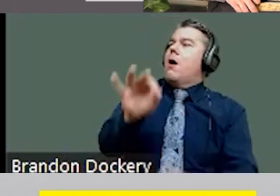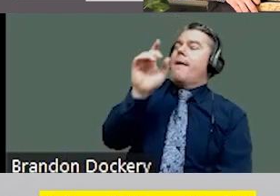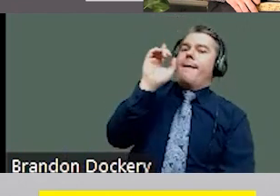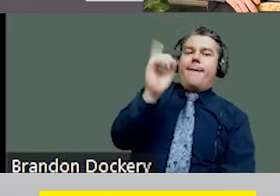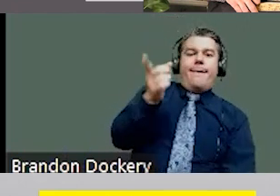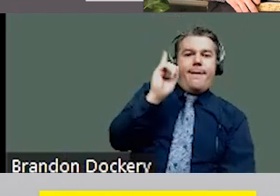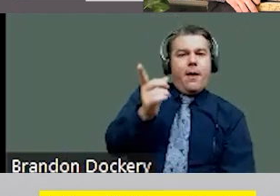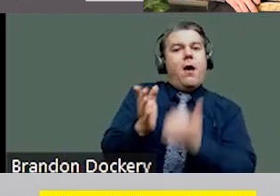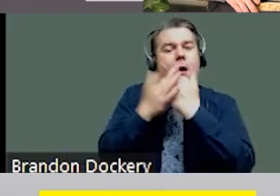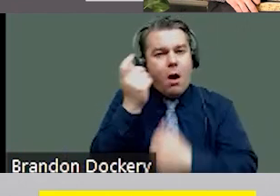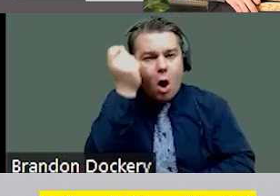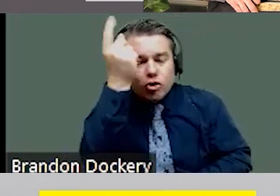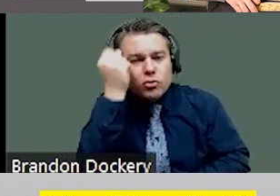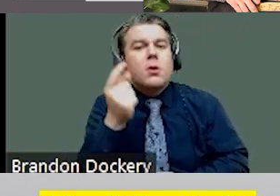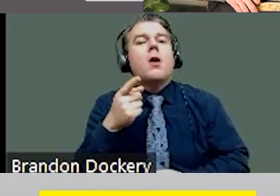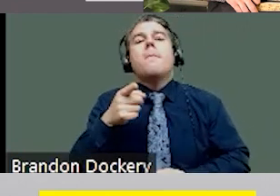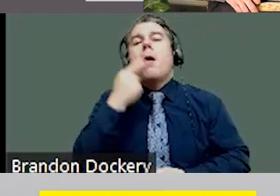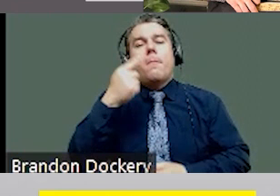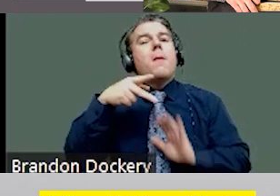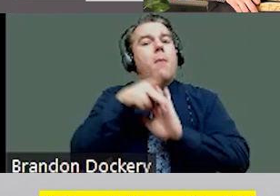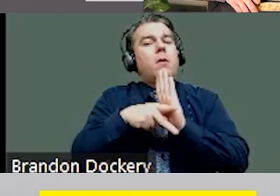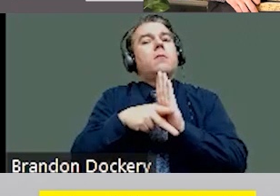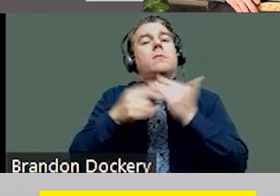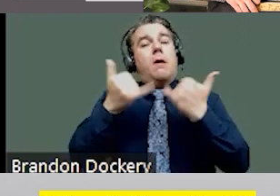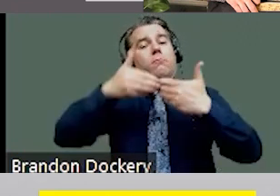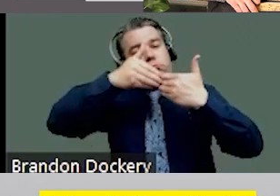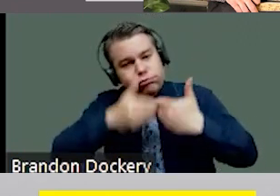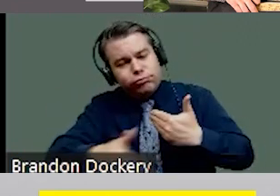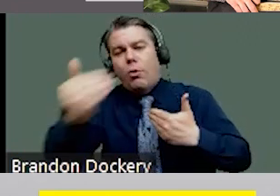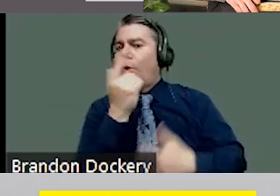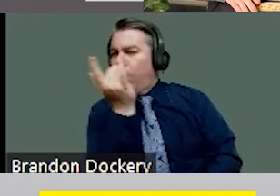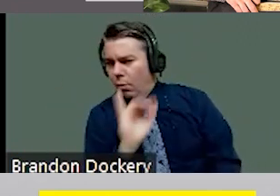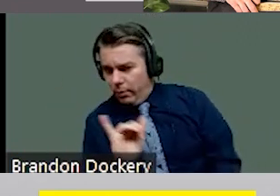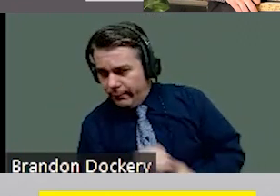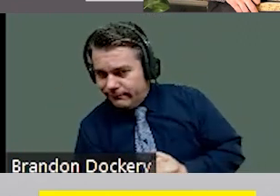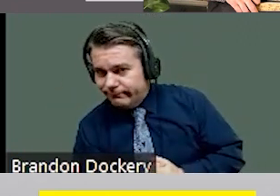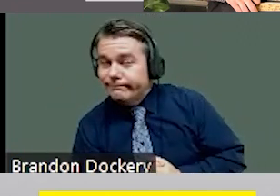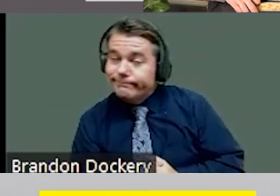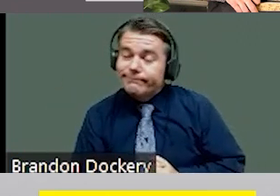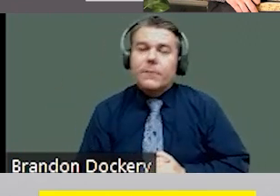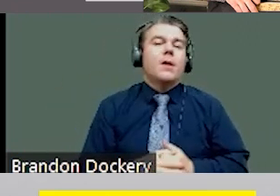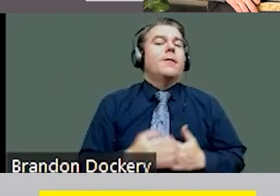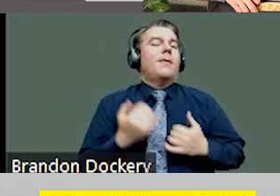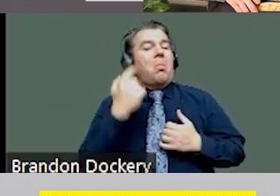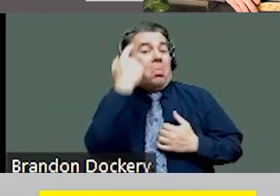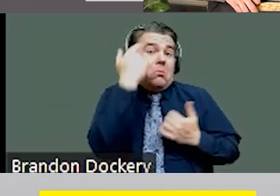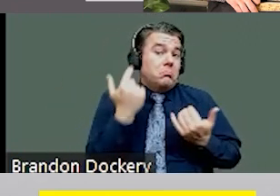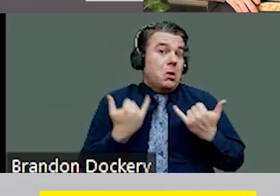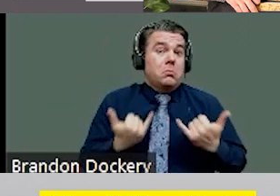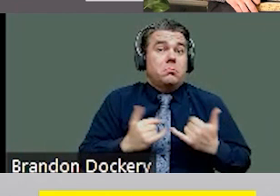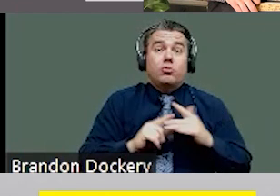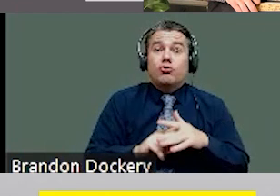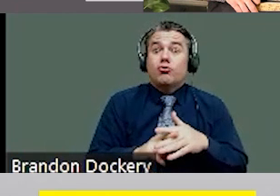the questions related to what public policy will look like moving forward. So I just thought we could start